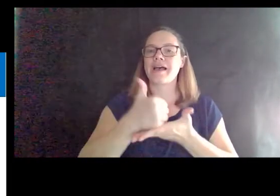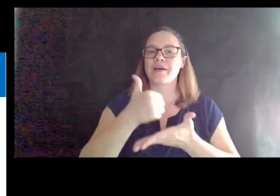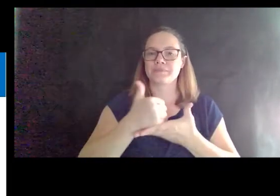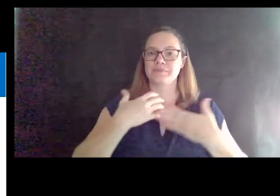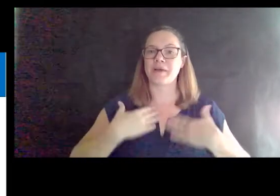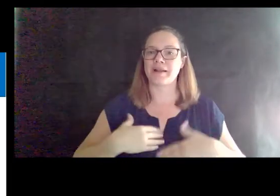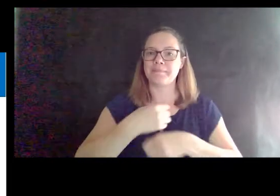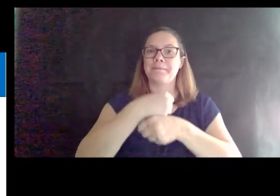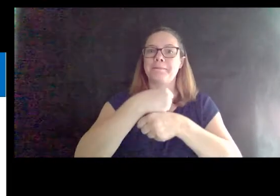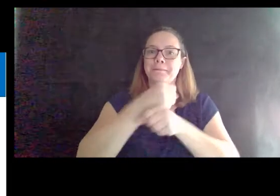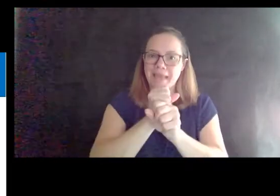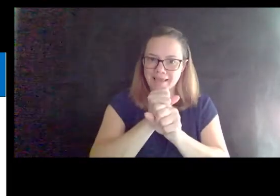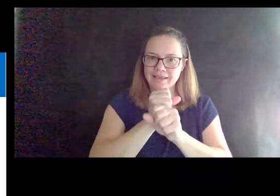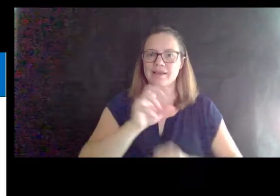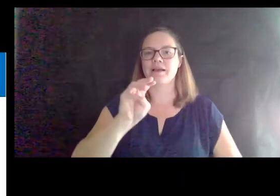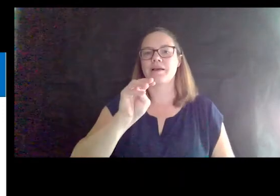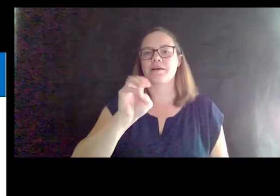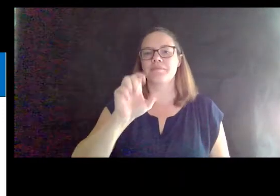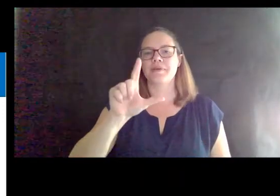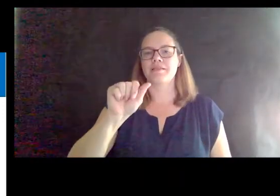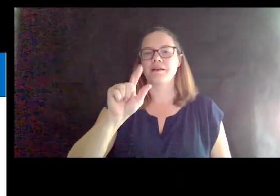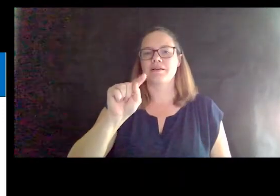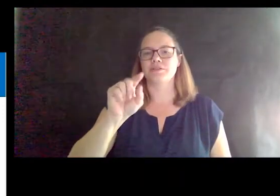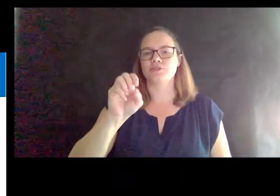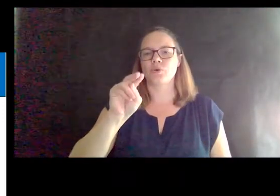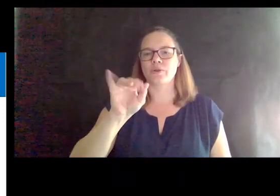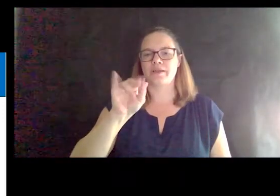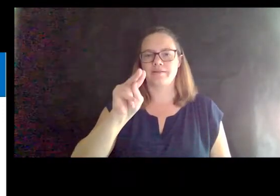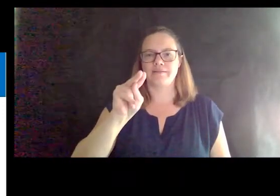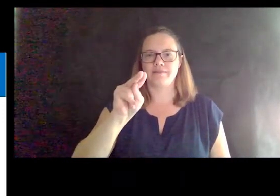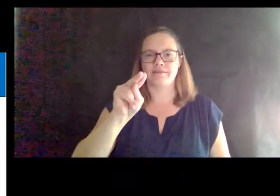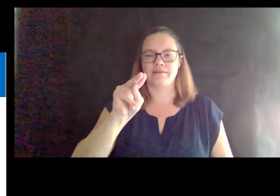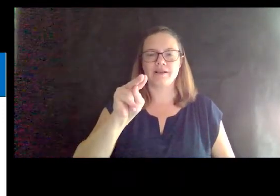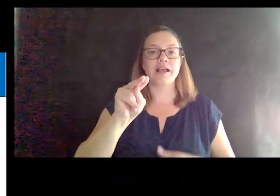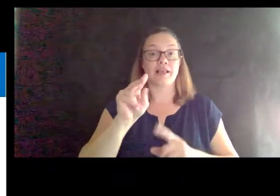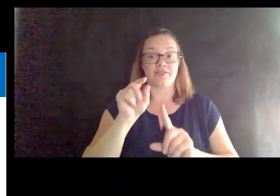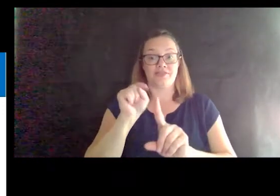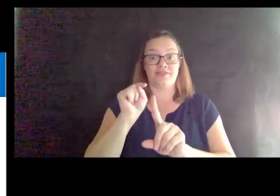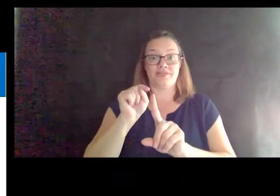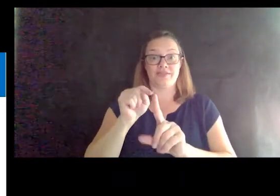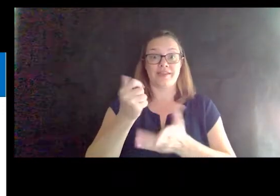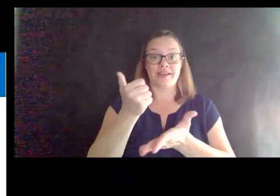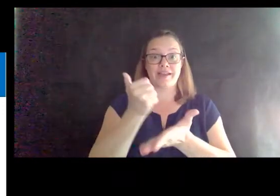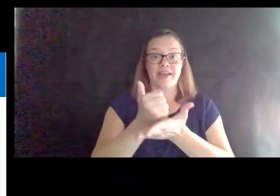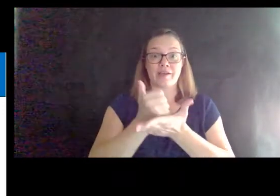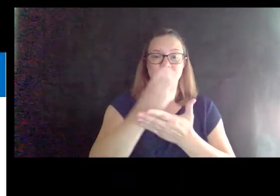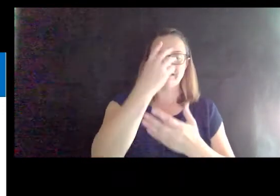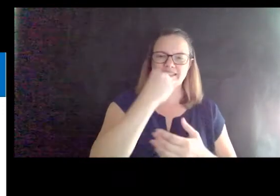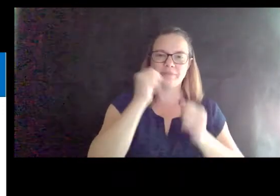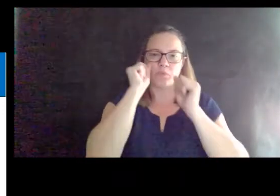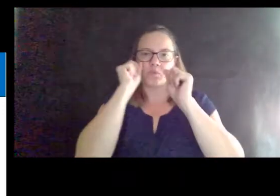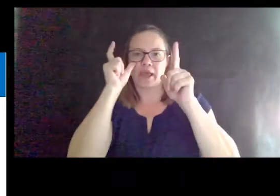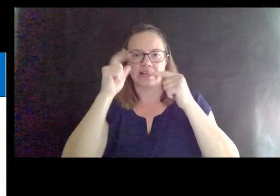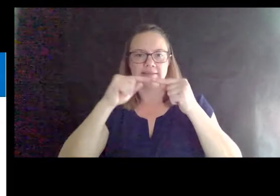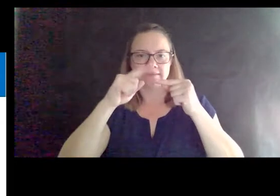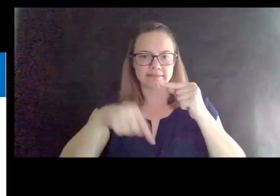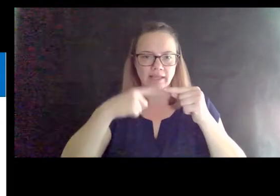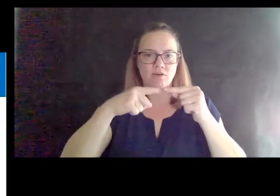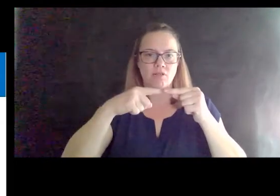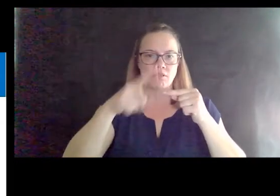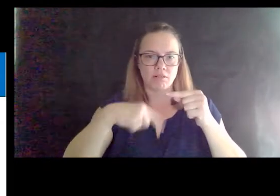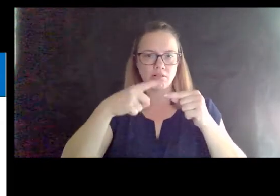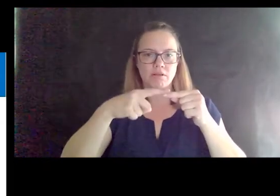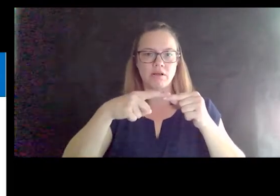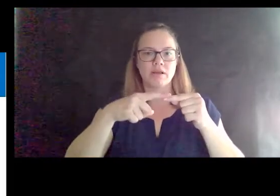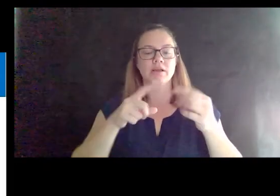melatonin is that hormone that helps regulate that sleep-wake cycle. And then vitamin B helps convert tryptophan